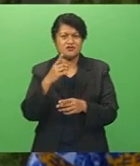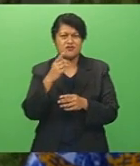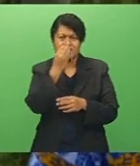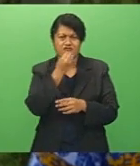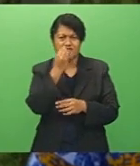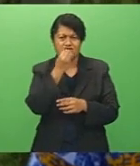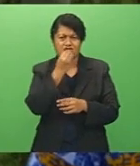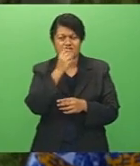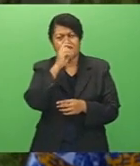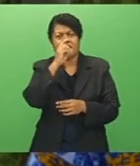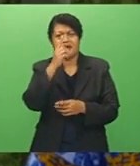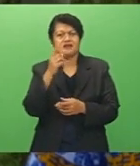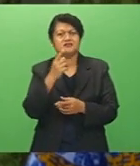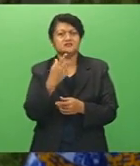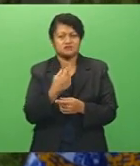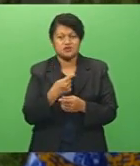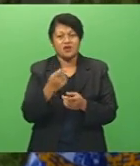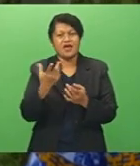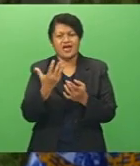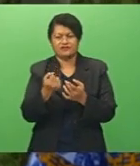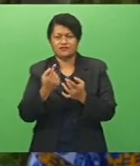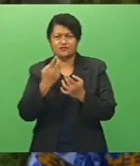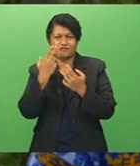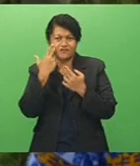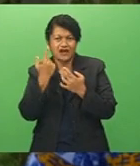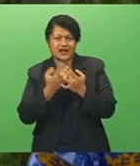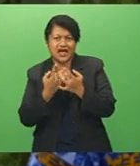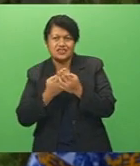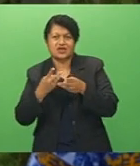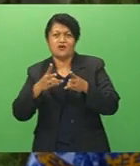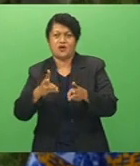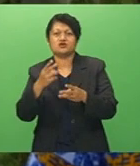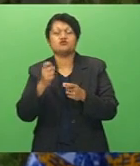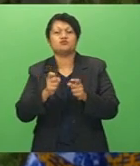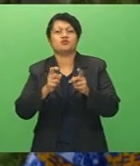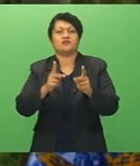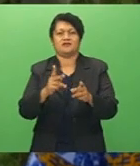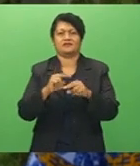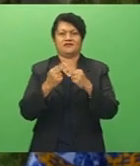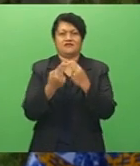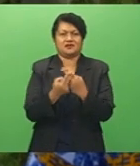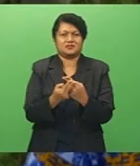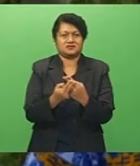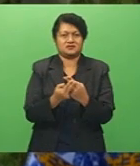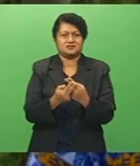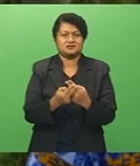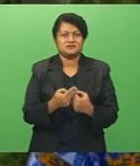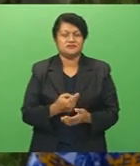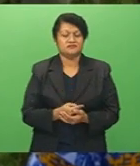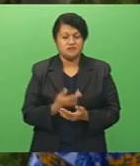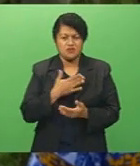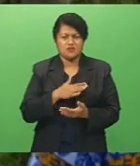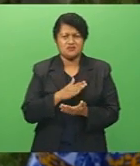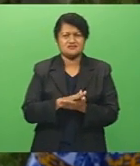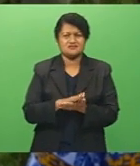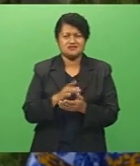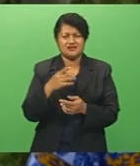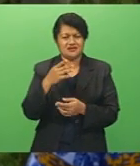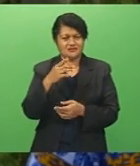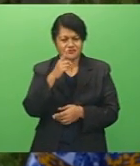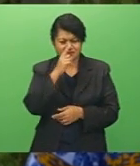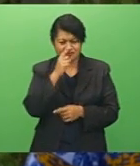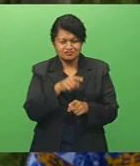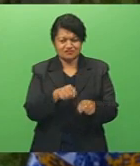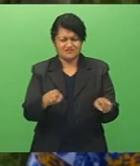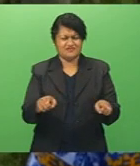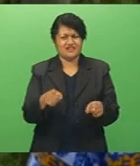communities, and people have had to find other ways to provide for their families. Until the leak is fixed and the waste clean, residents are also having to live with the foul